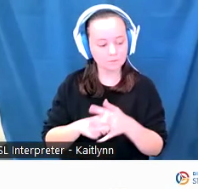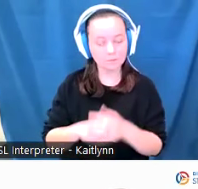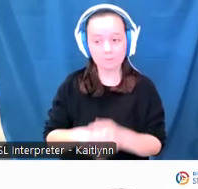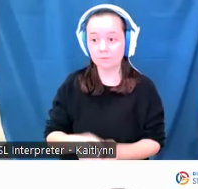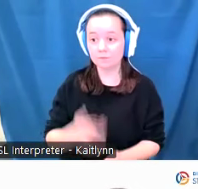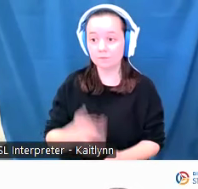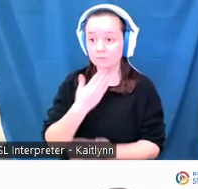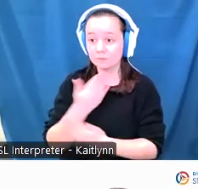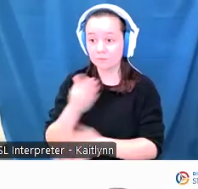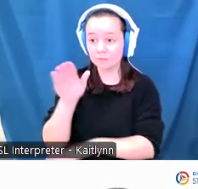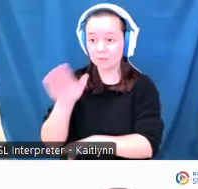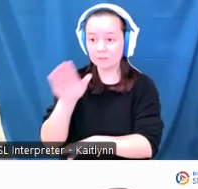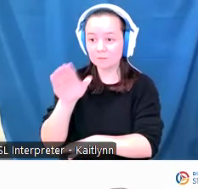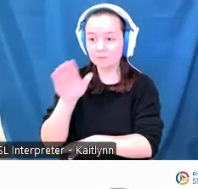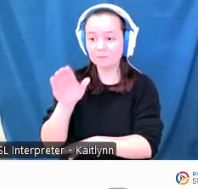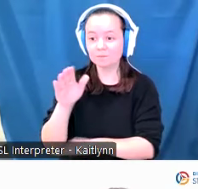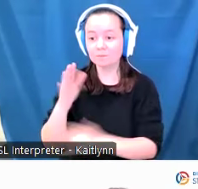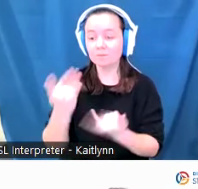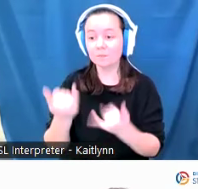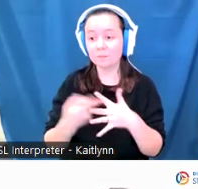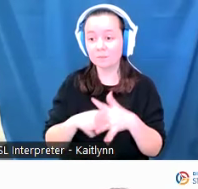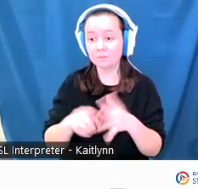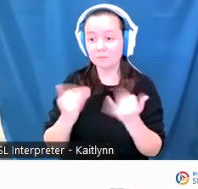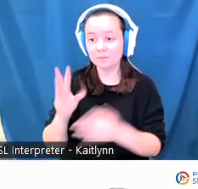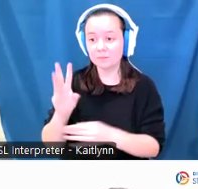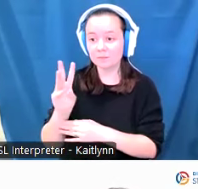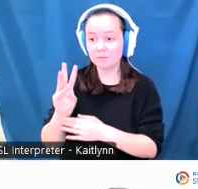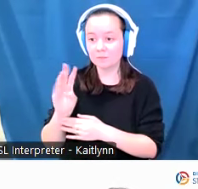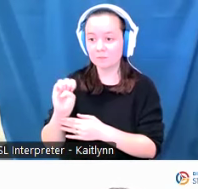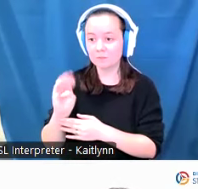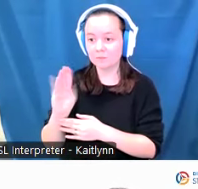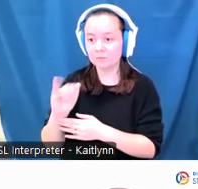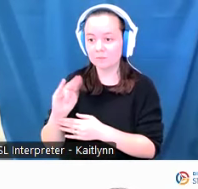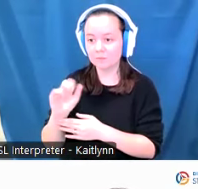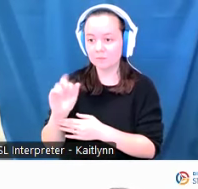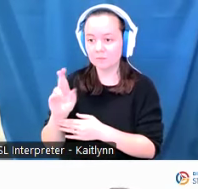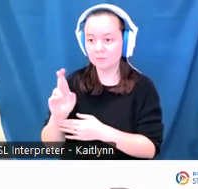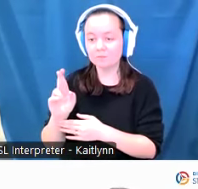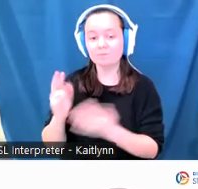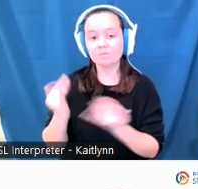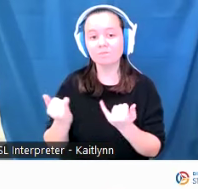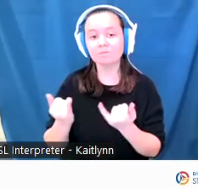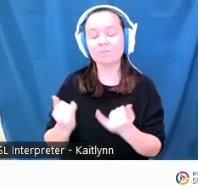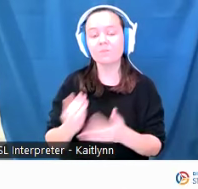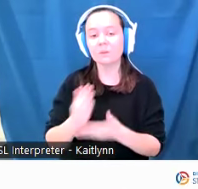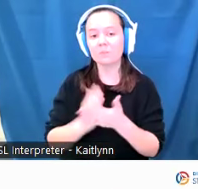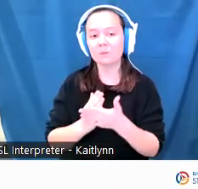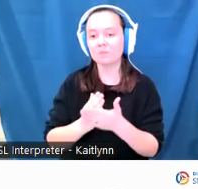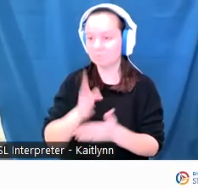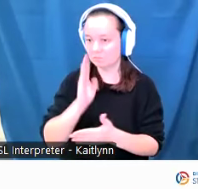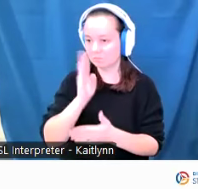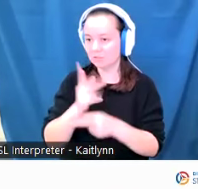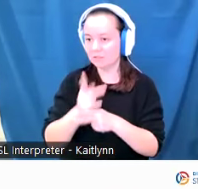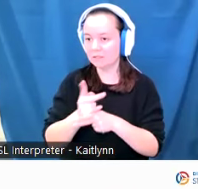Good afternoon. We will now begin today's webinar. This webinar is part of the Direct Care Workforce Strategies Center National